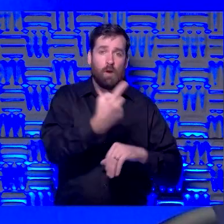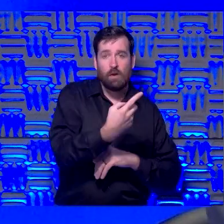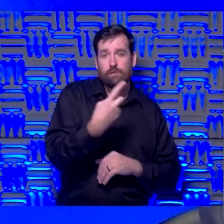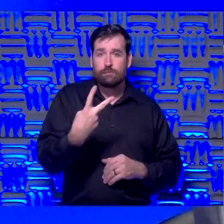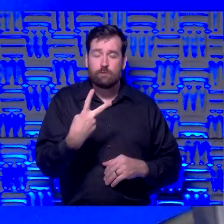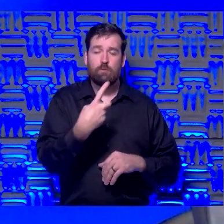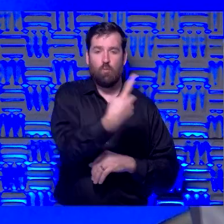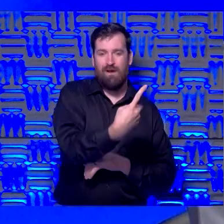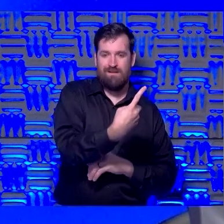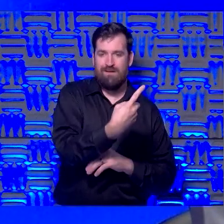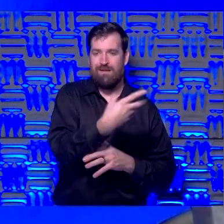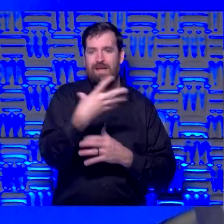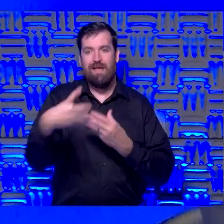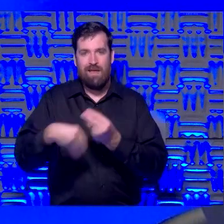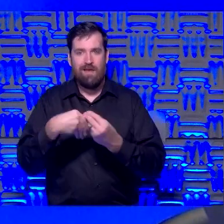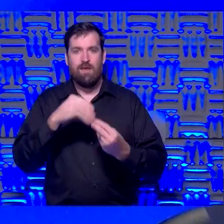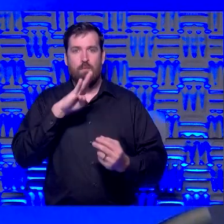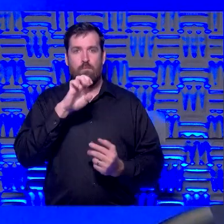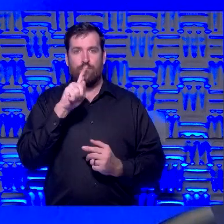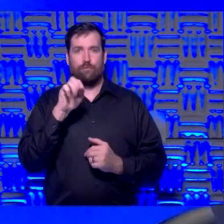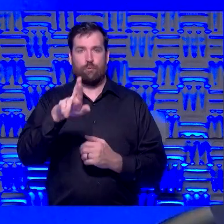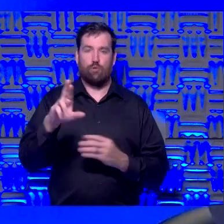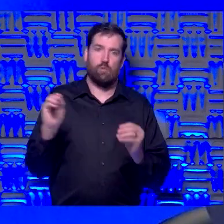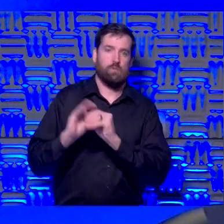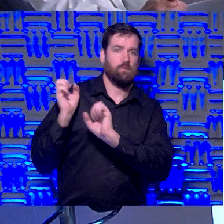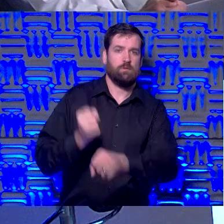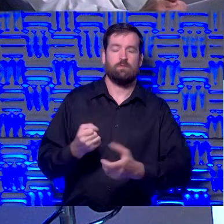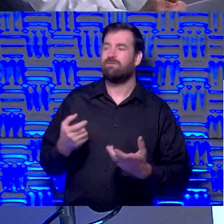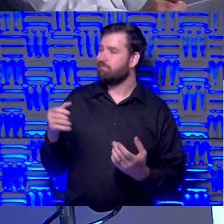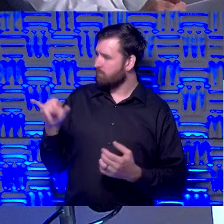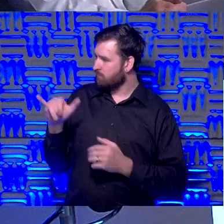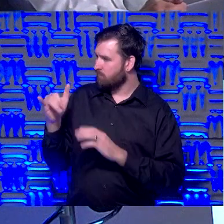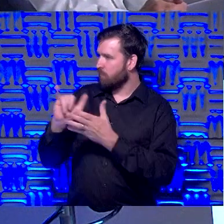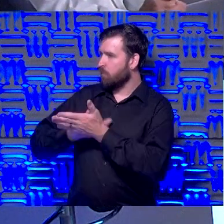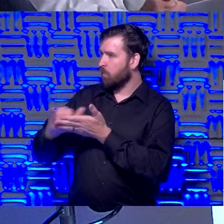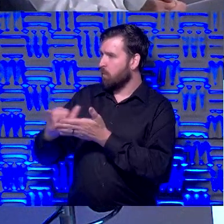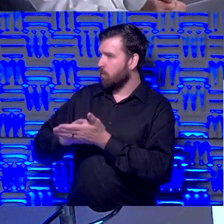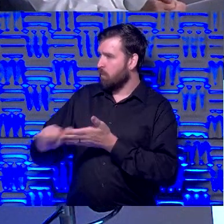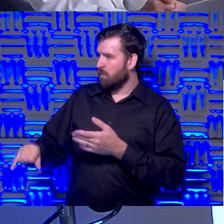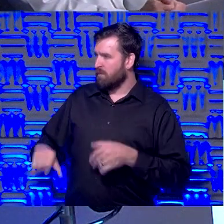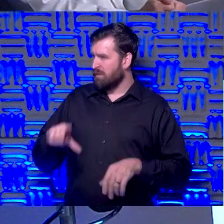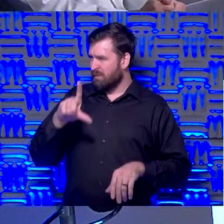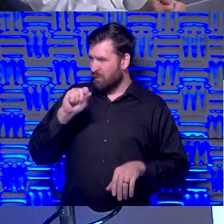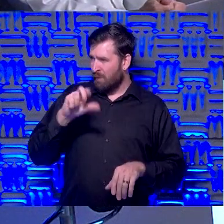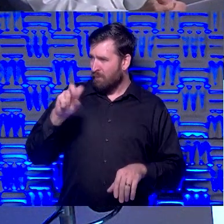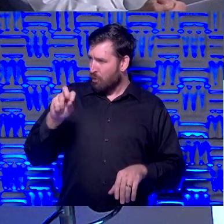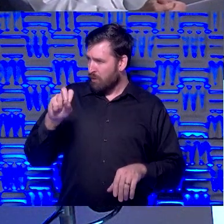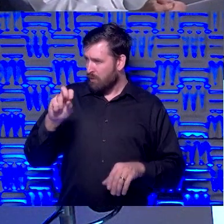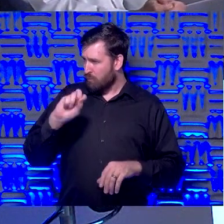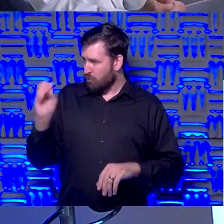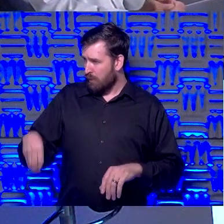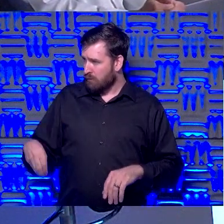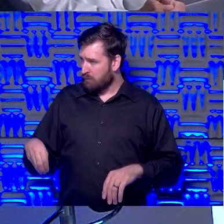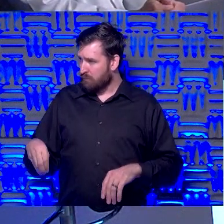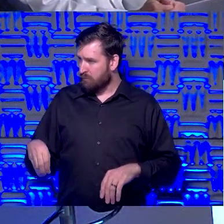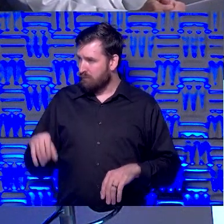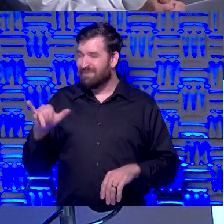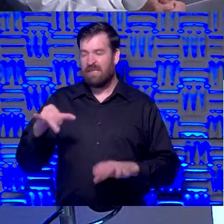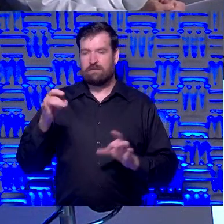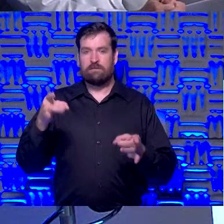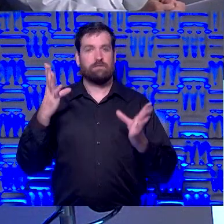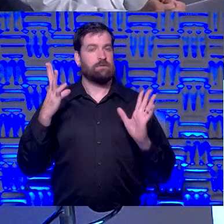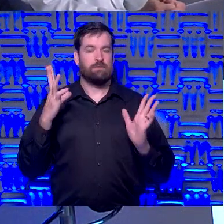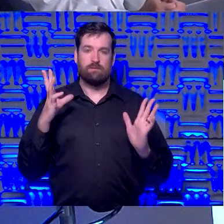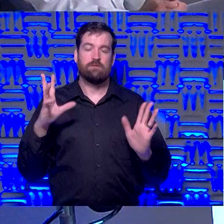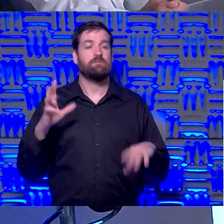booster vaccine to really protect the rest of the population. I think even in New York, it's estimated, I believe, that 20 to 30% of the patients have had it, and that's Right. their great crisis. And